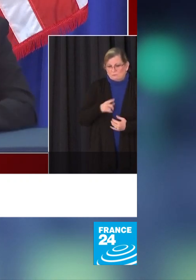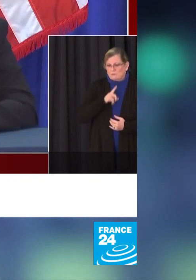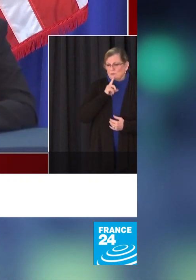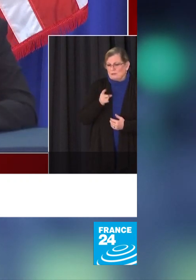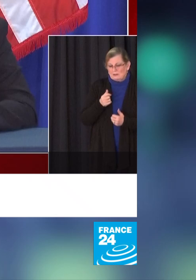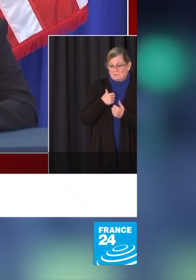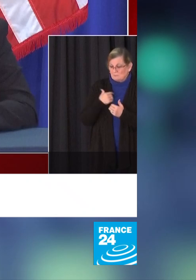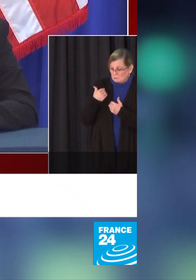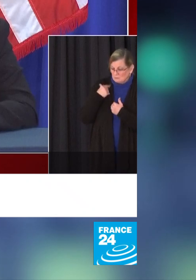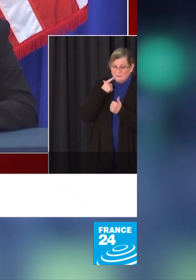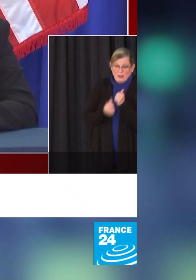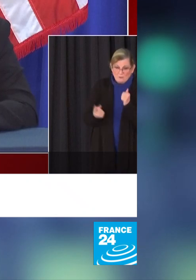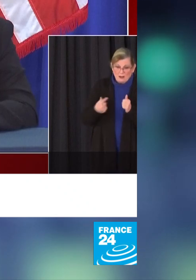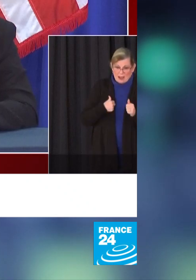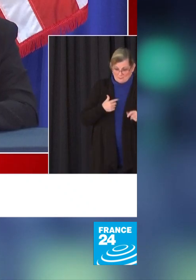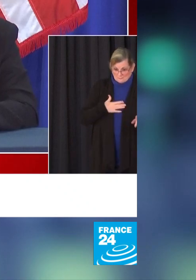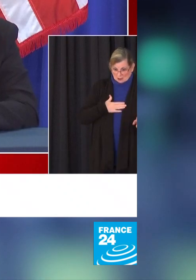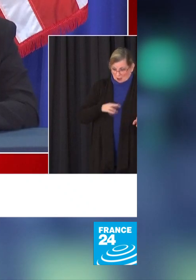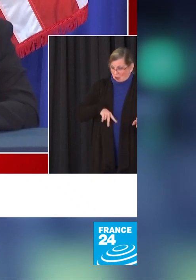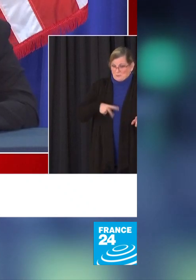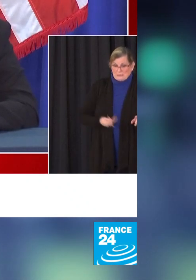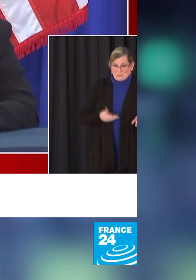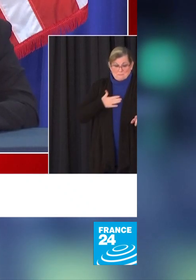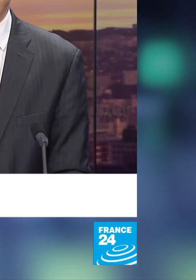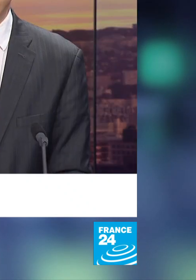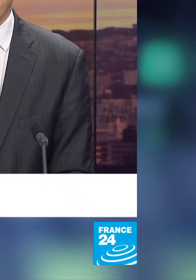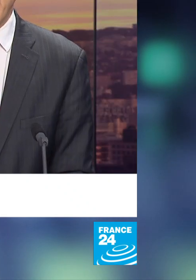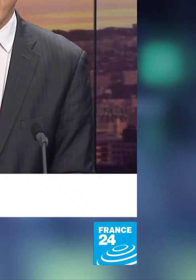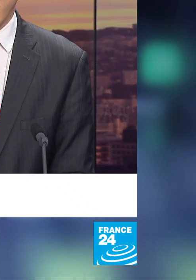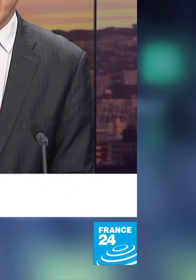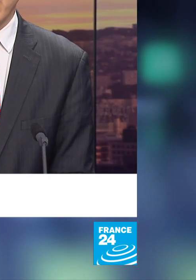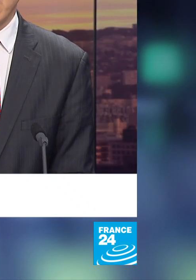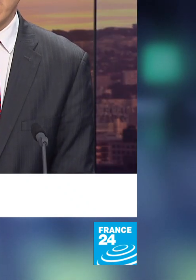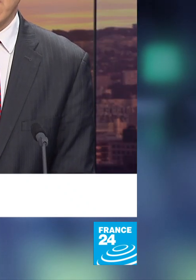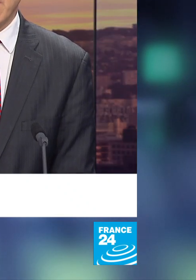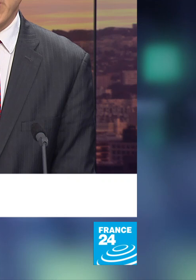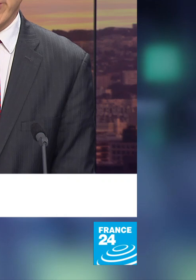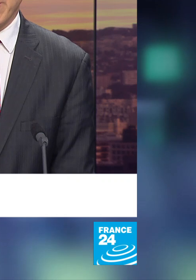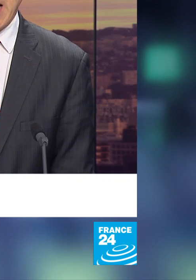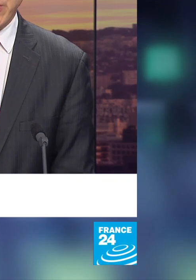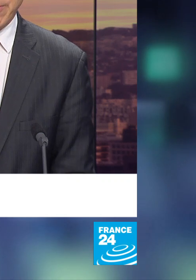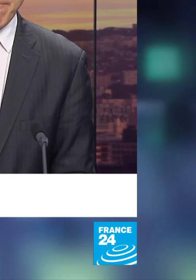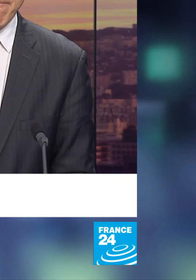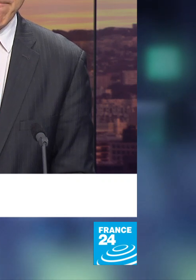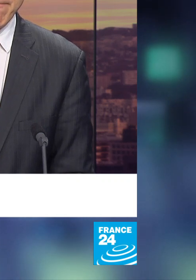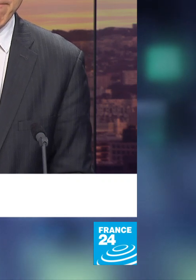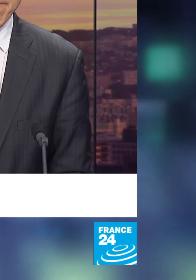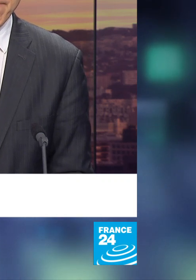attacking the United States Capitol. Well, let's listen, speaking moments ago, to the mayor of Washington, D.C., Muriel Bowser.